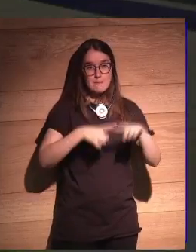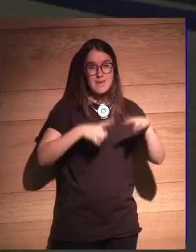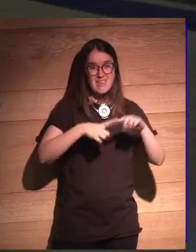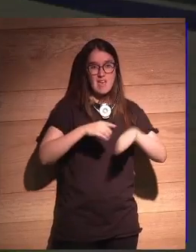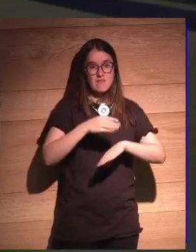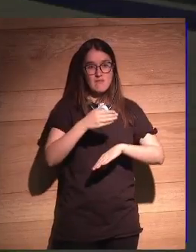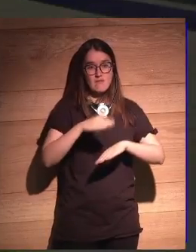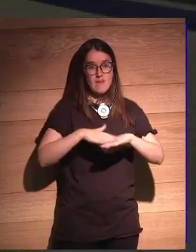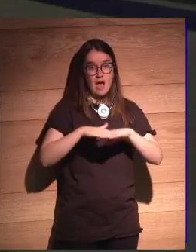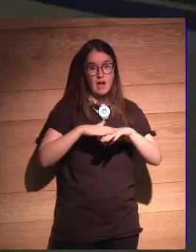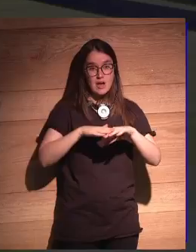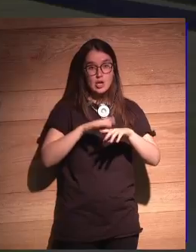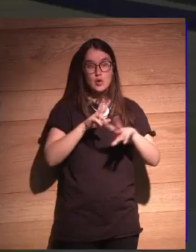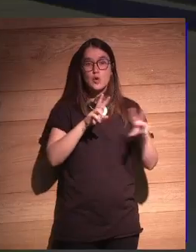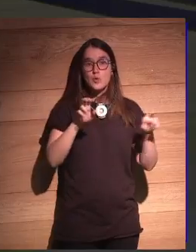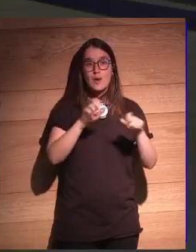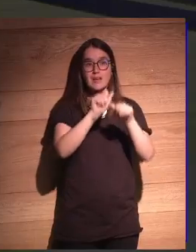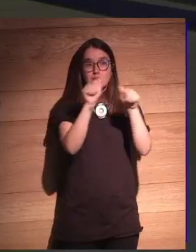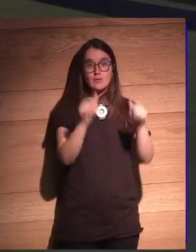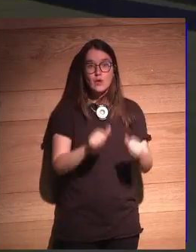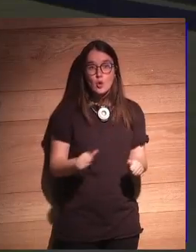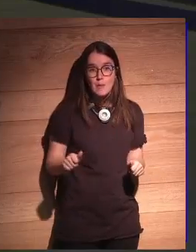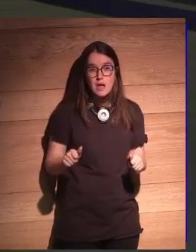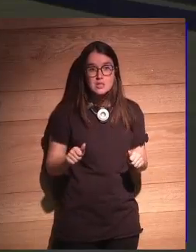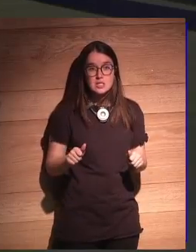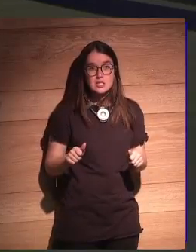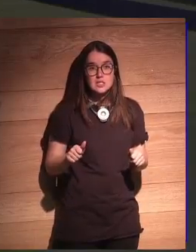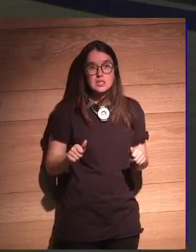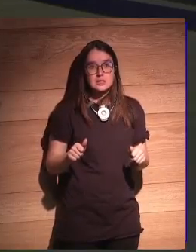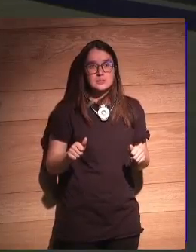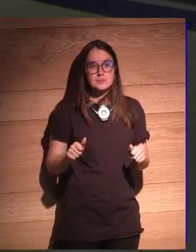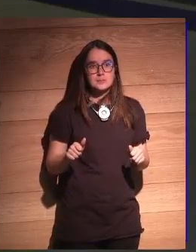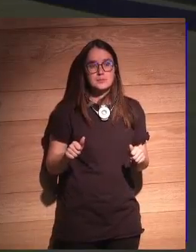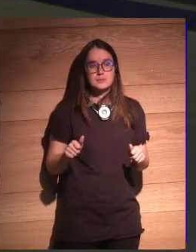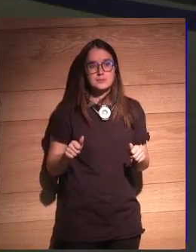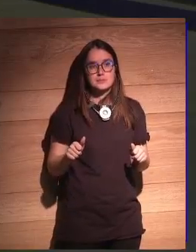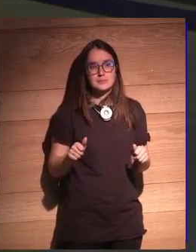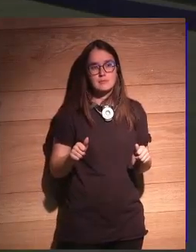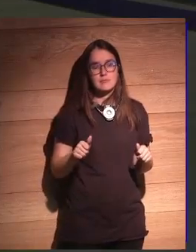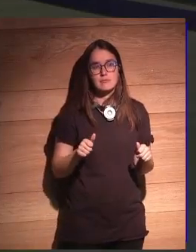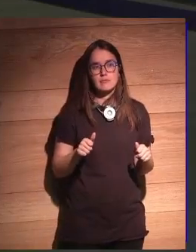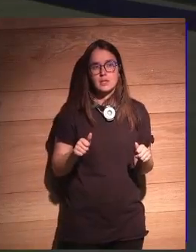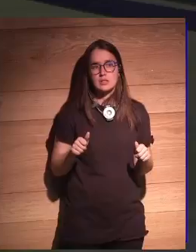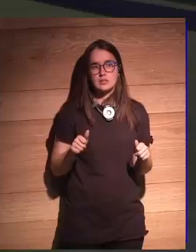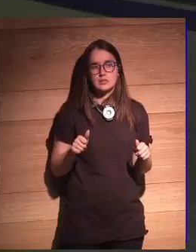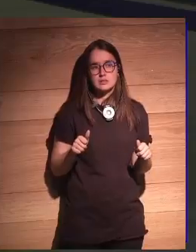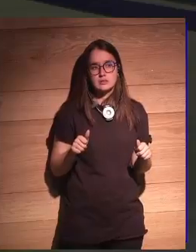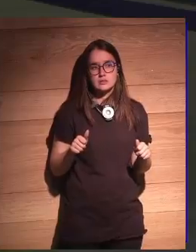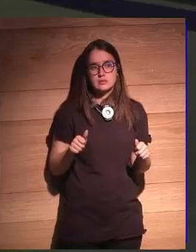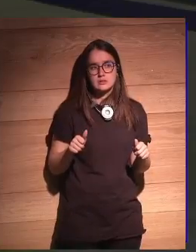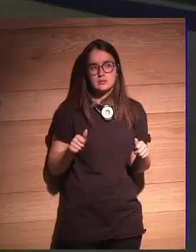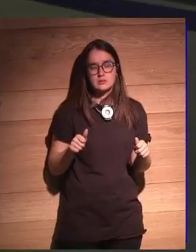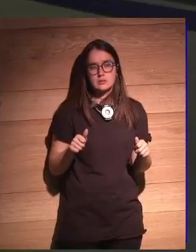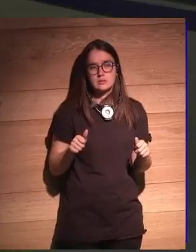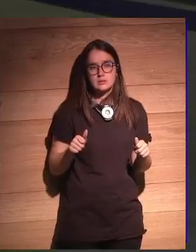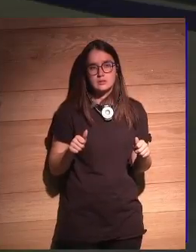of institutional landlords. There are new patterns of property ownership. There's a whole new class of financial actors,